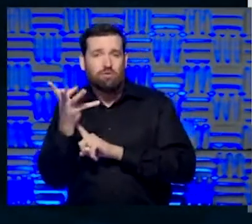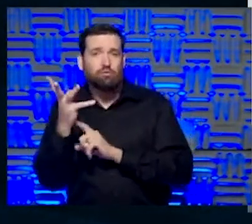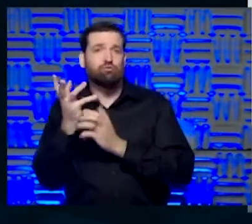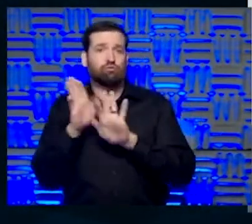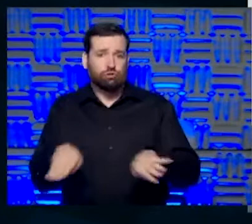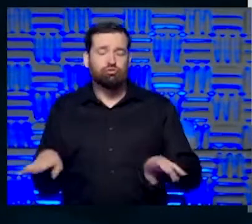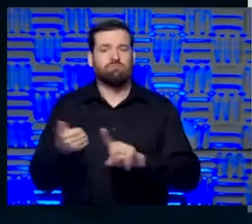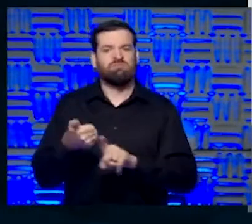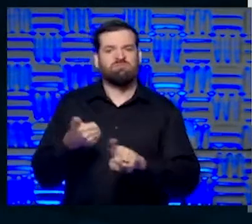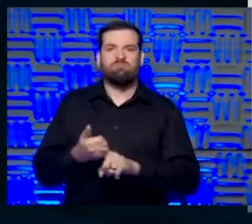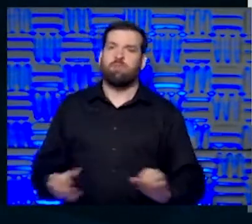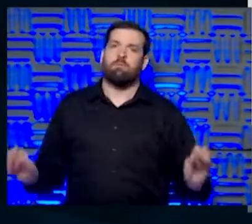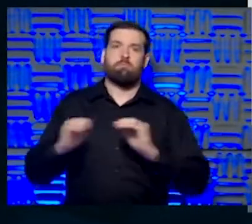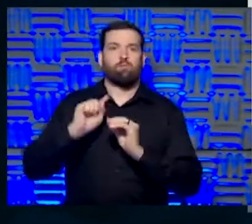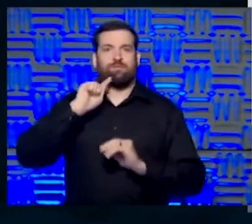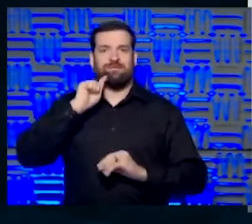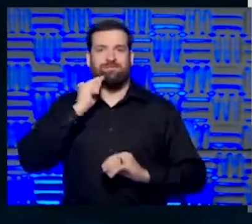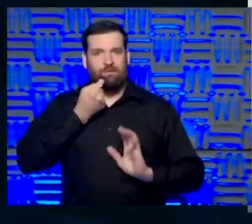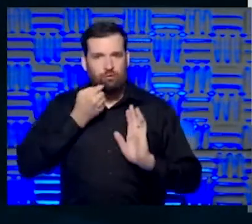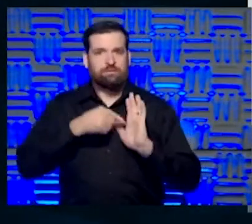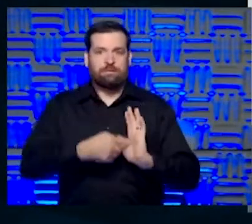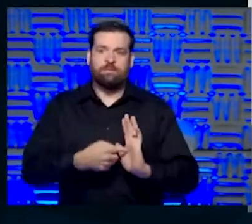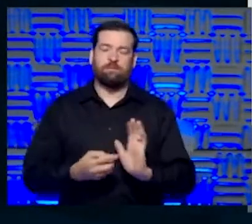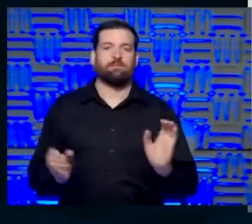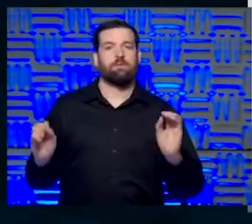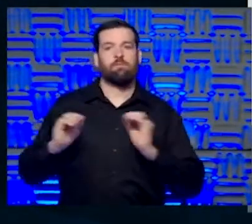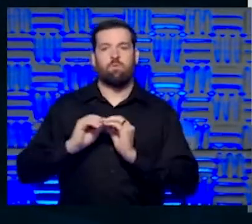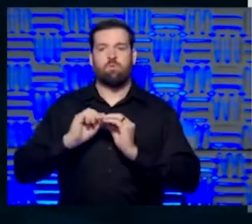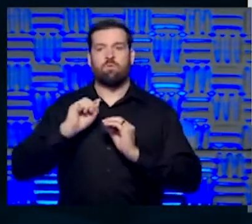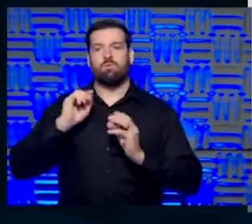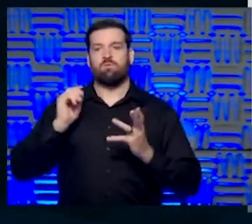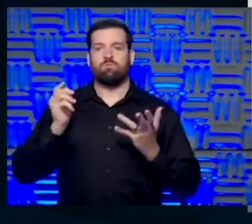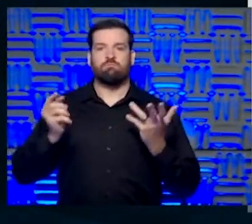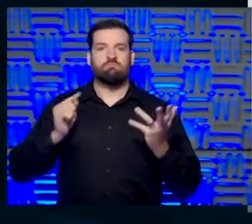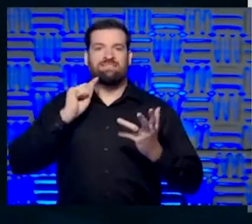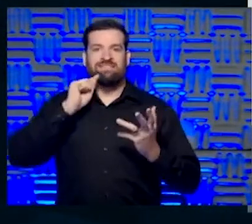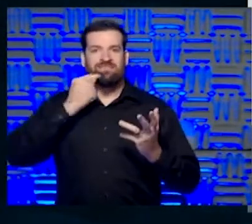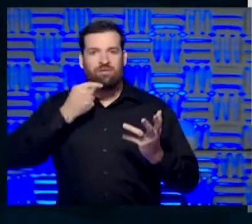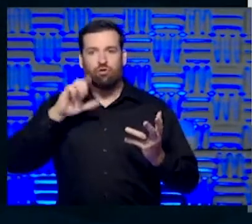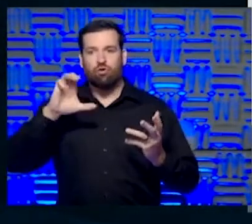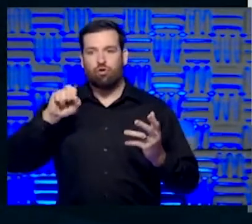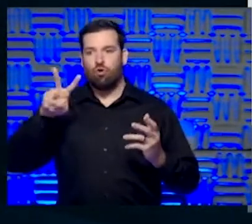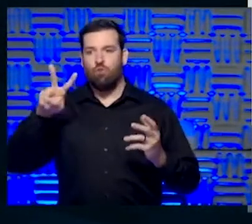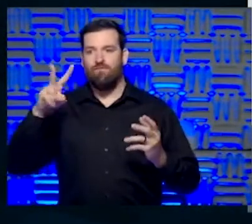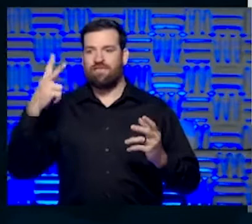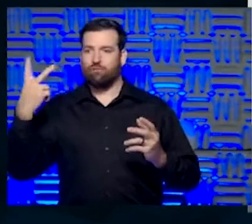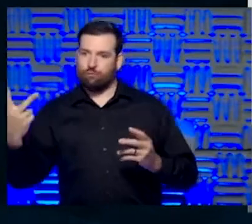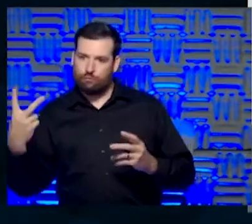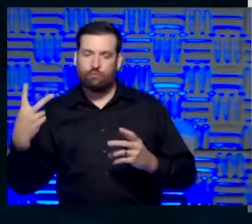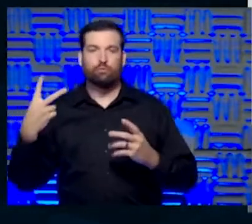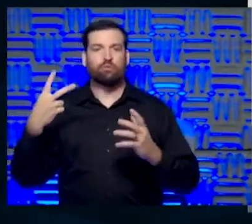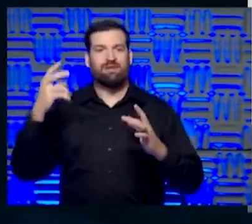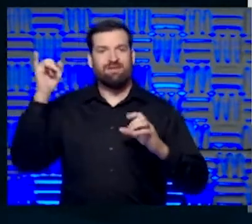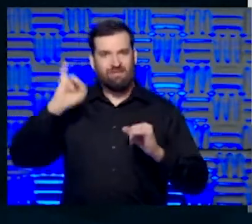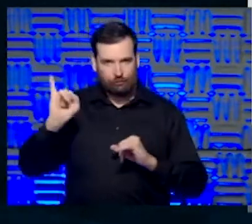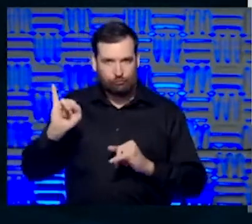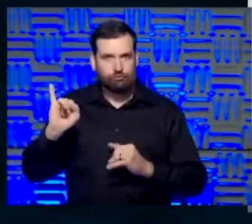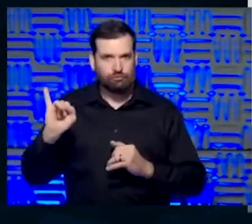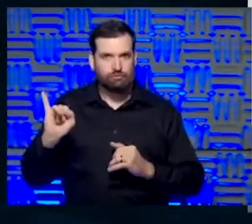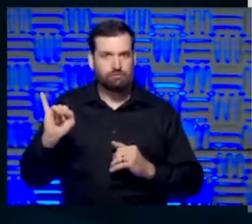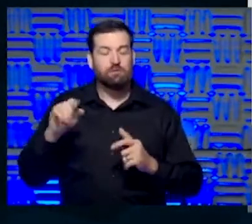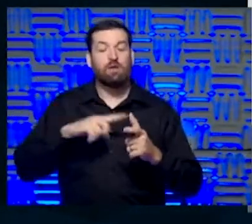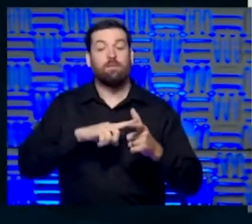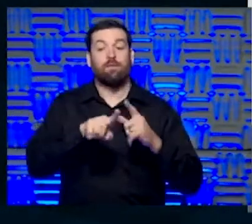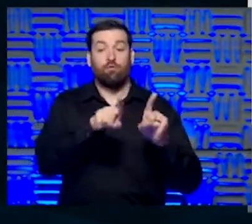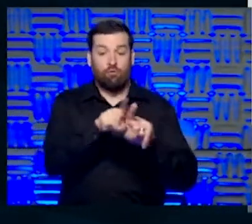will develop more severe symptoms and have more severe SARS-CoV-2 infection initially with the infection. And then there's